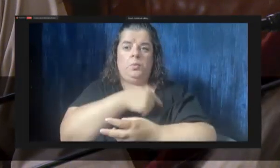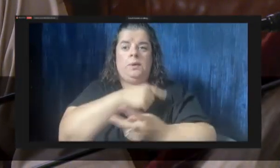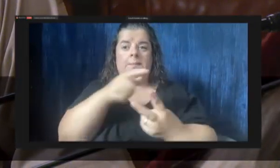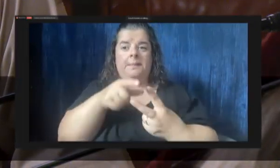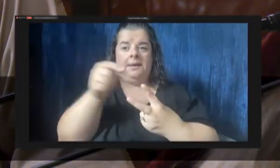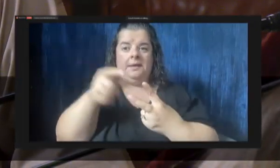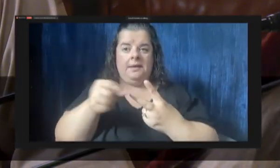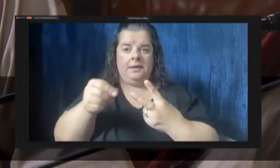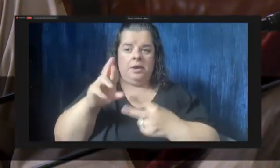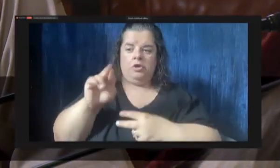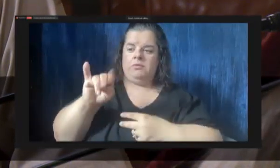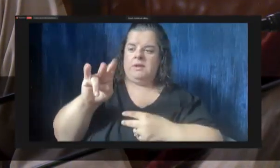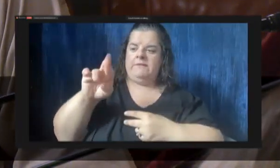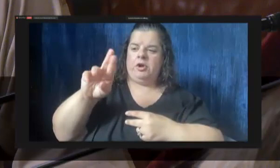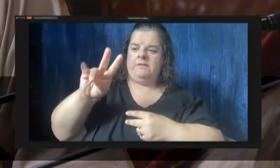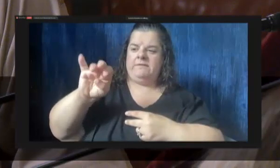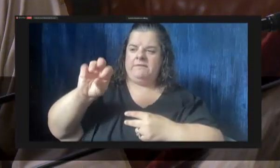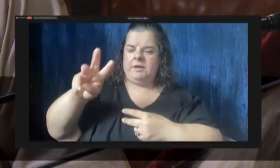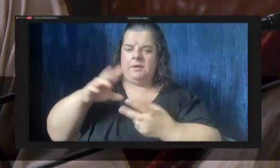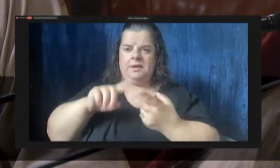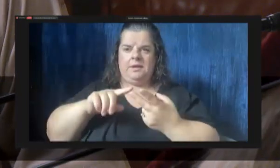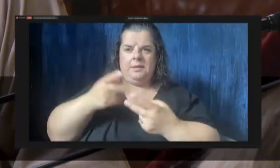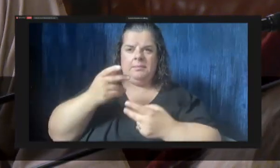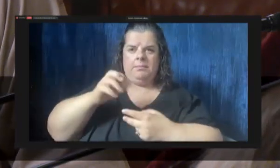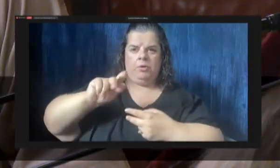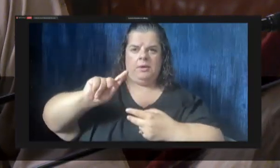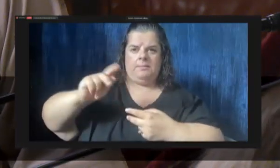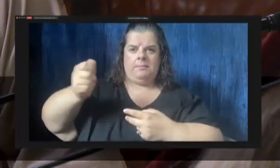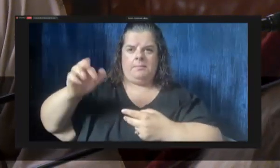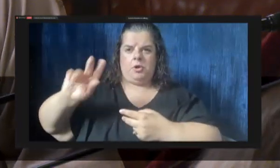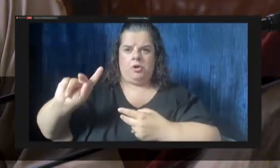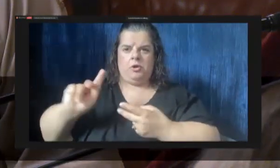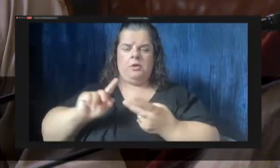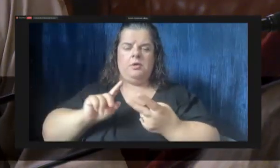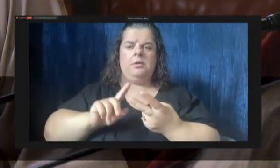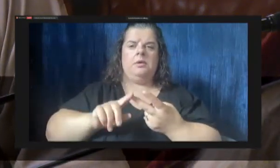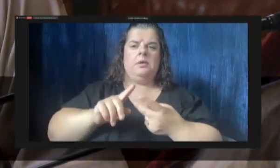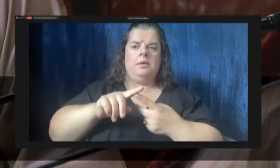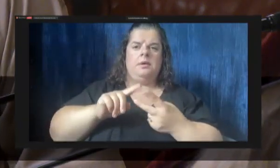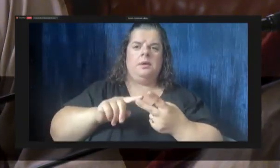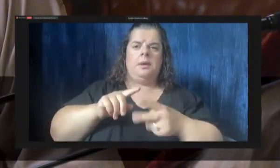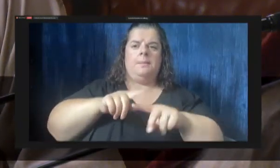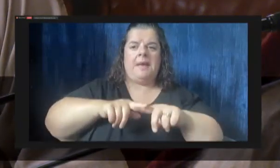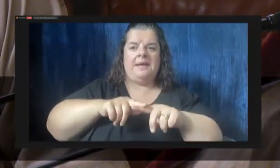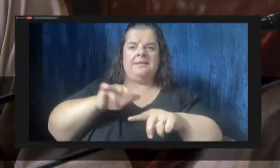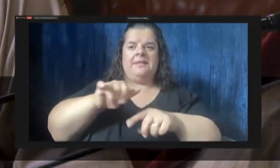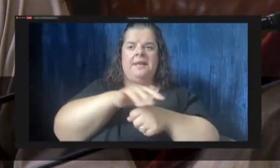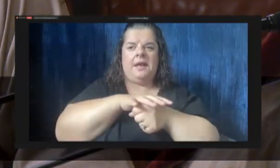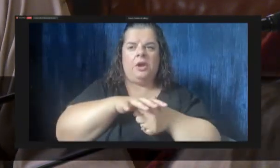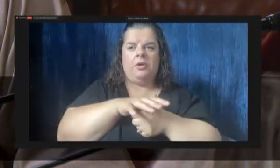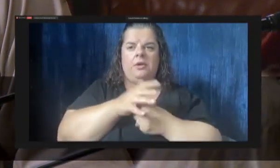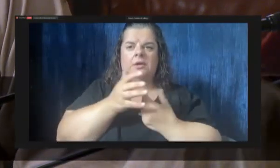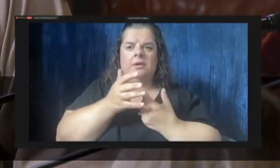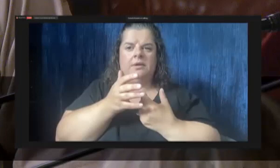Riverview Park and we picked Frick Park based on the areas that the parks are in.